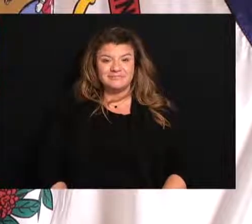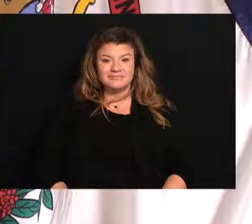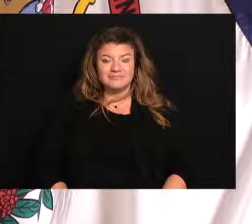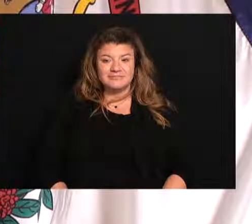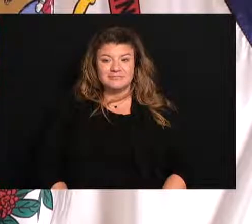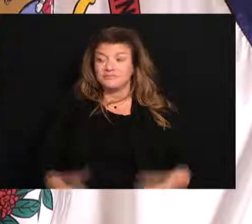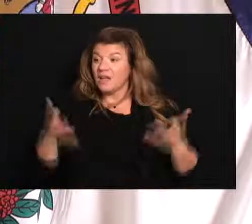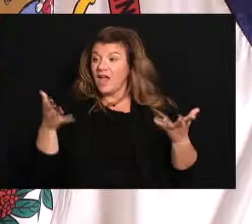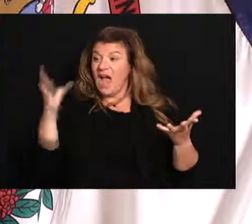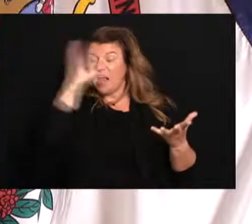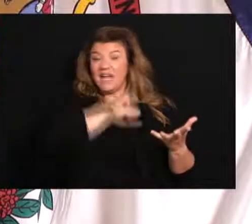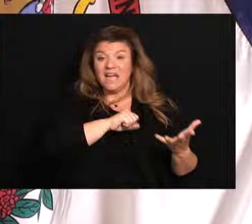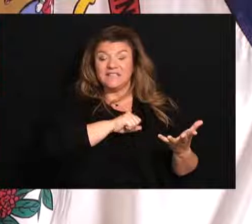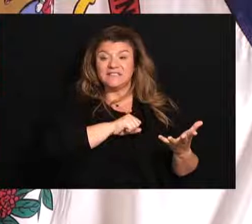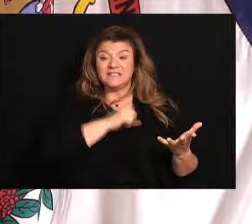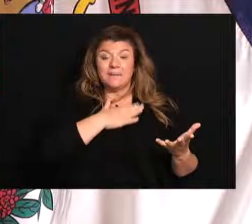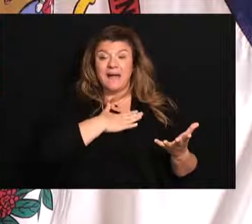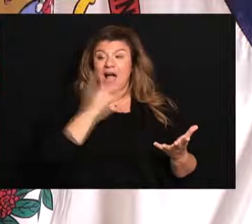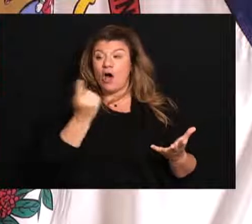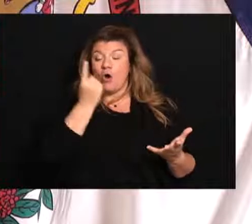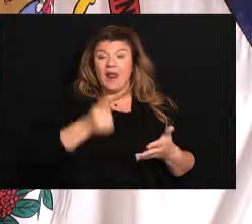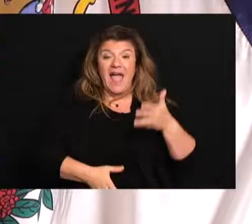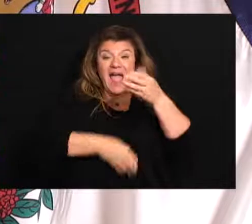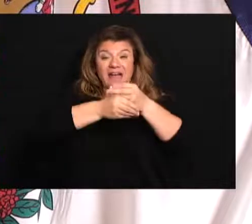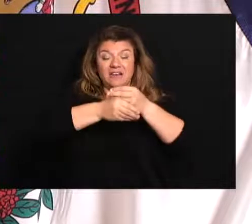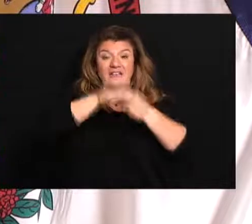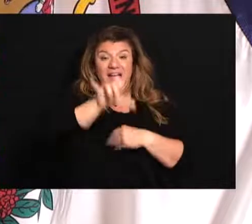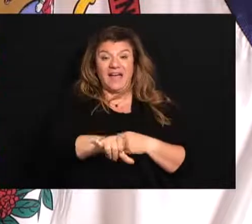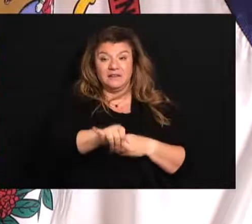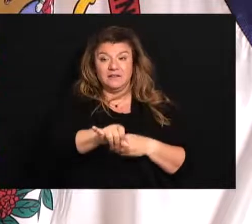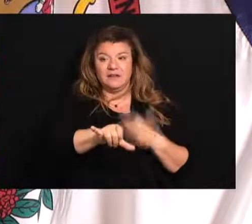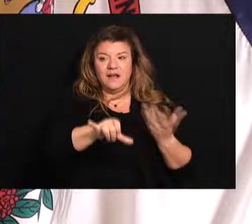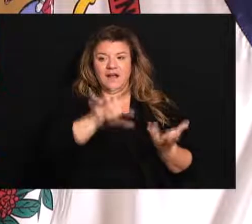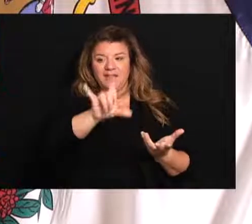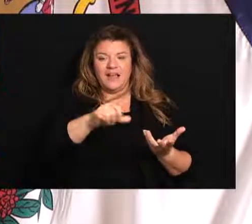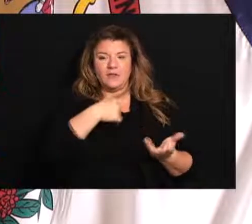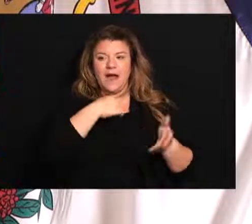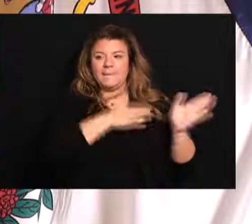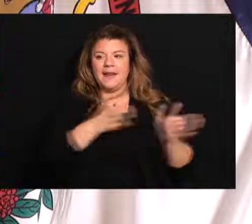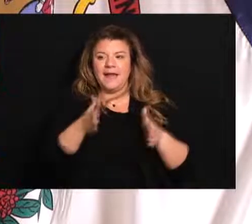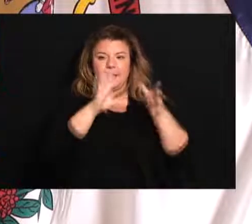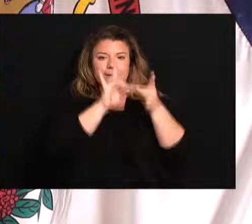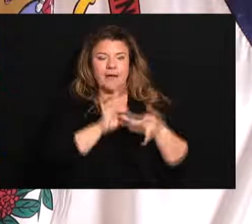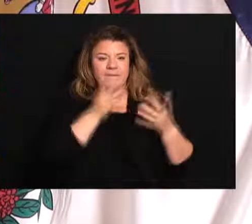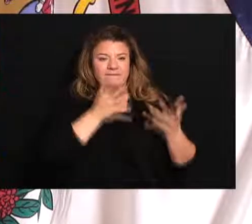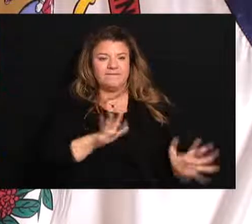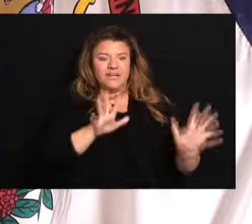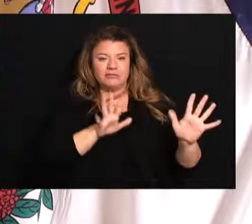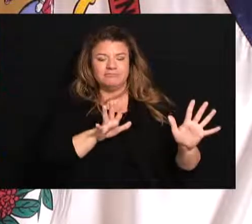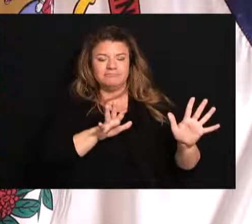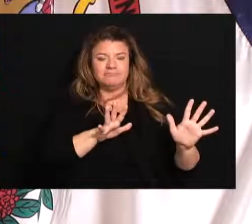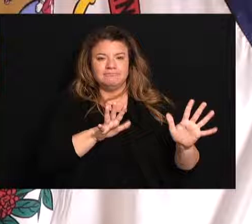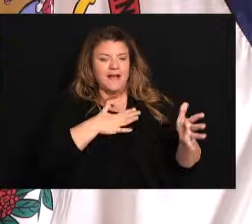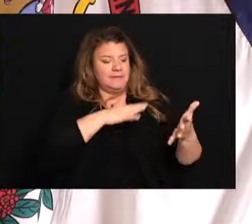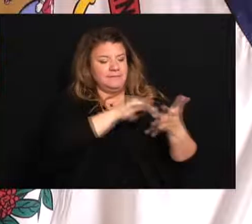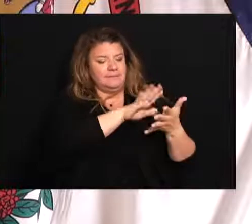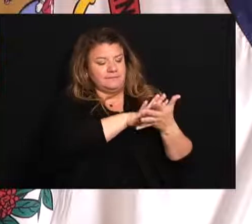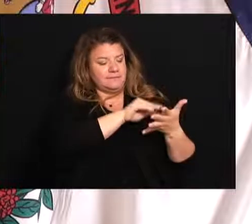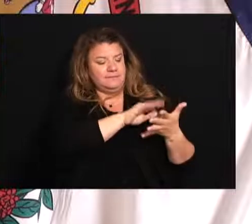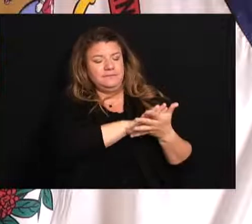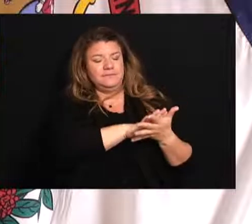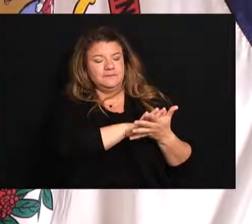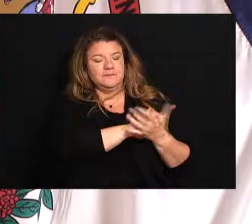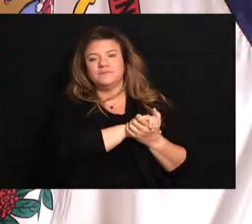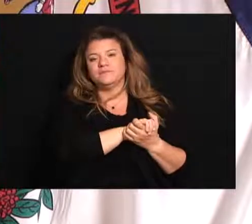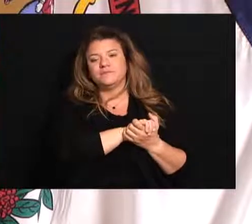I guess all I've got to add on top of that, because that's what I was going to end up with, and that's one of the notes that I made and everything.